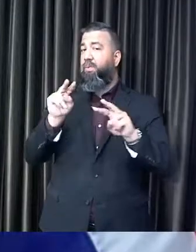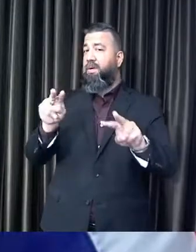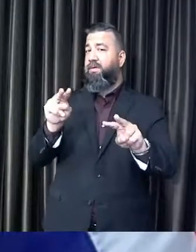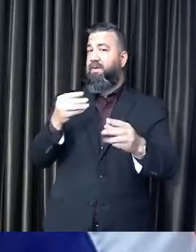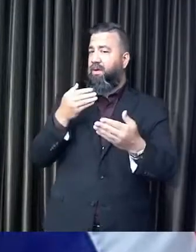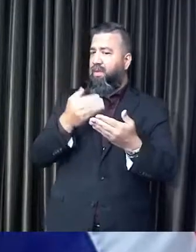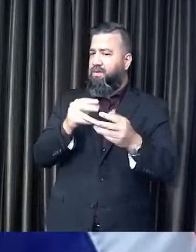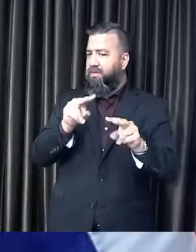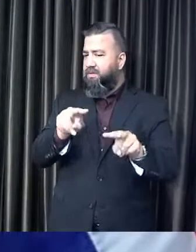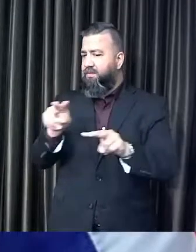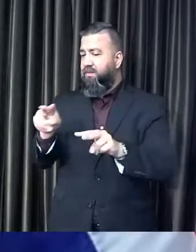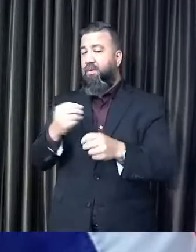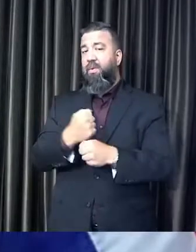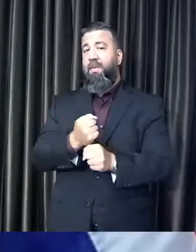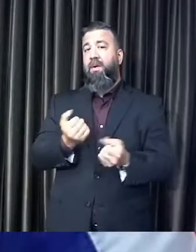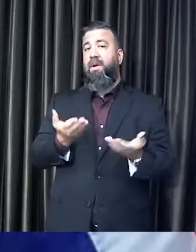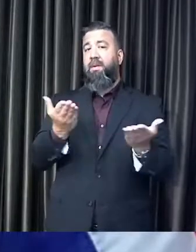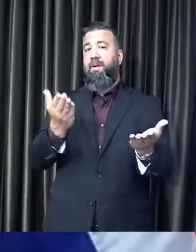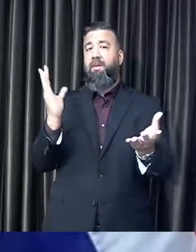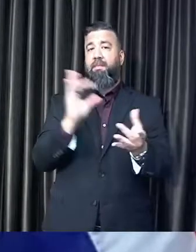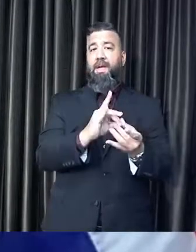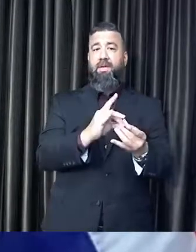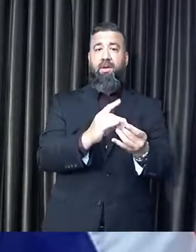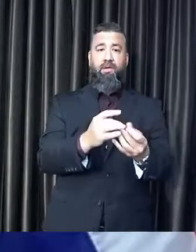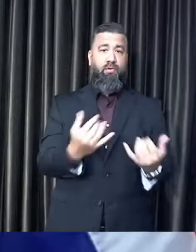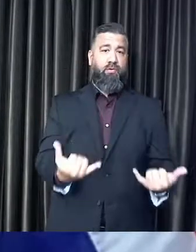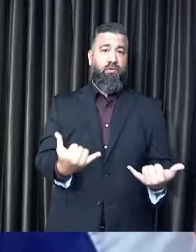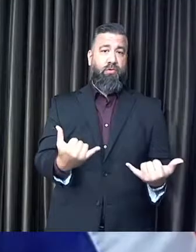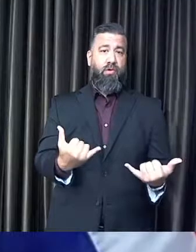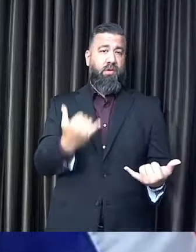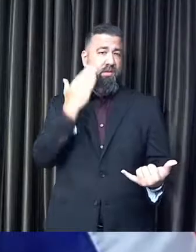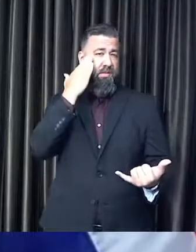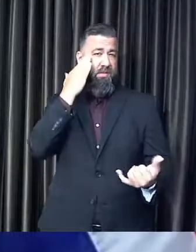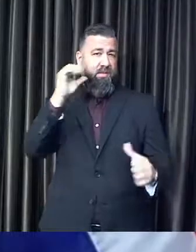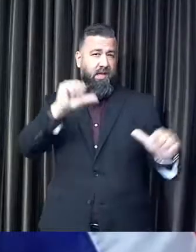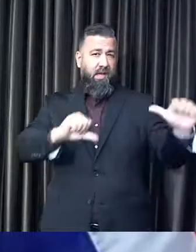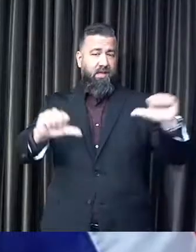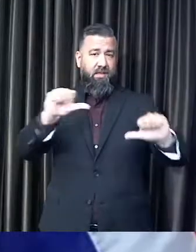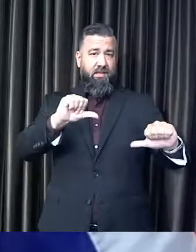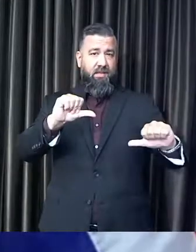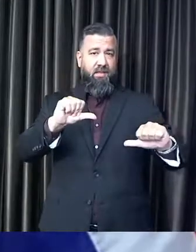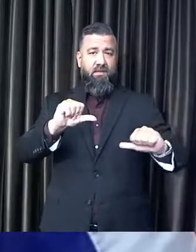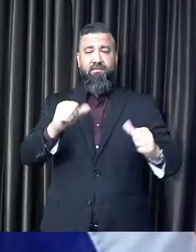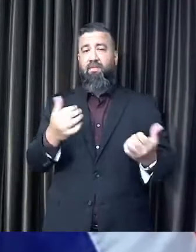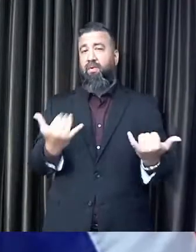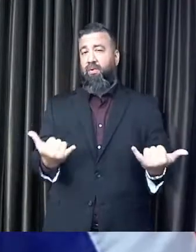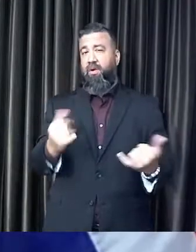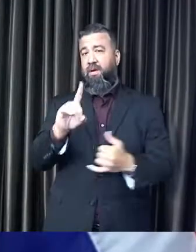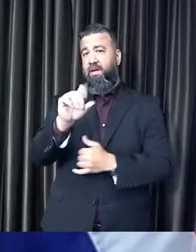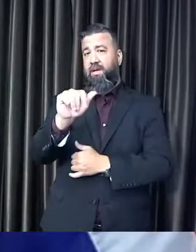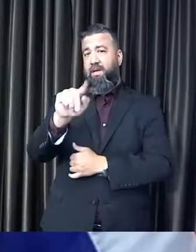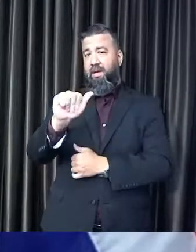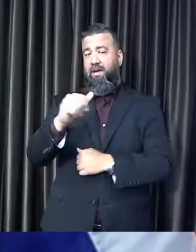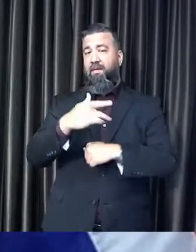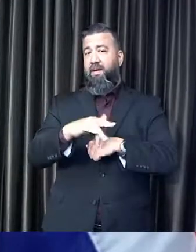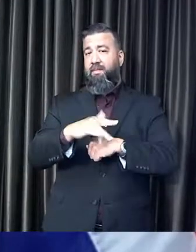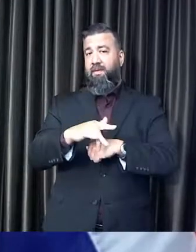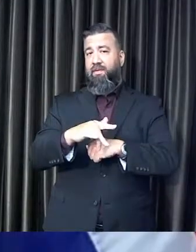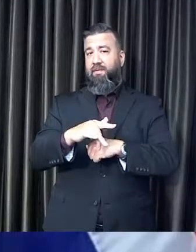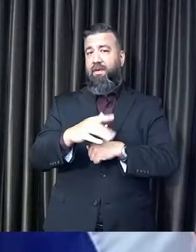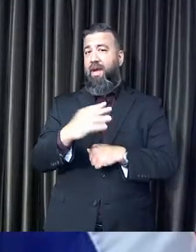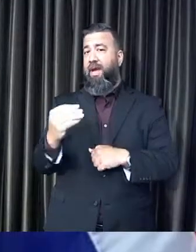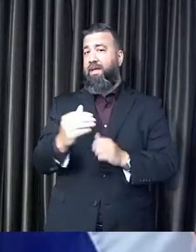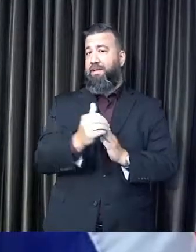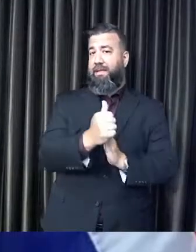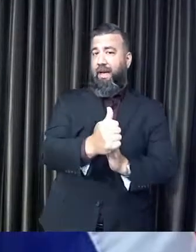We will make our recommendations based on the current science that is available, the current data that's available, and guidance